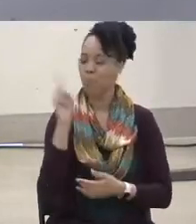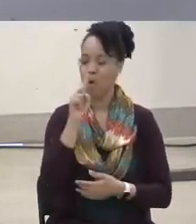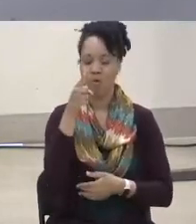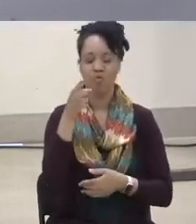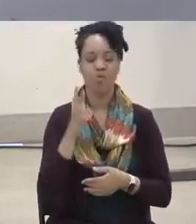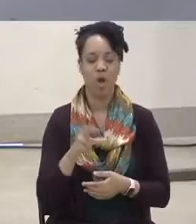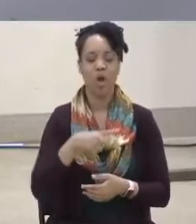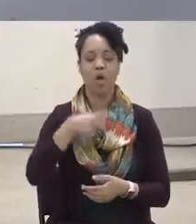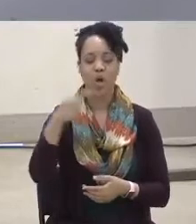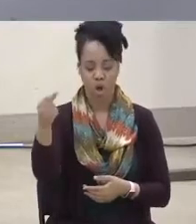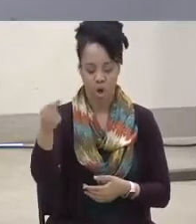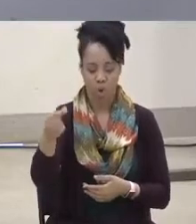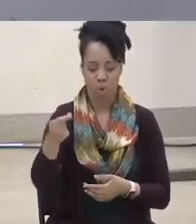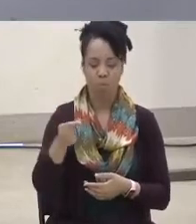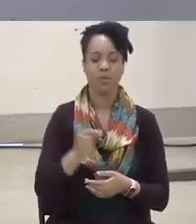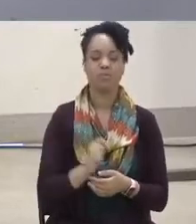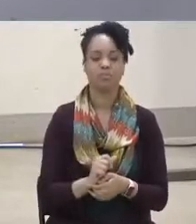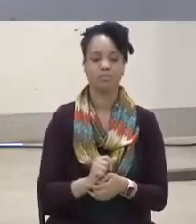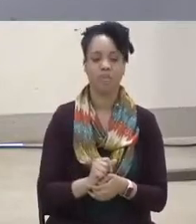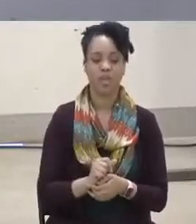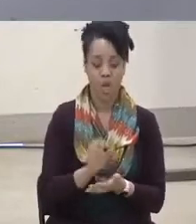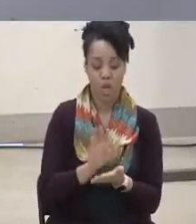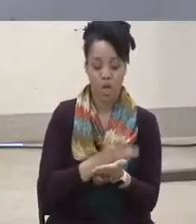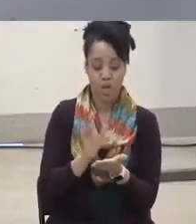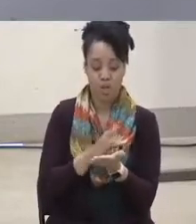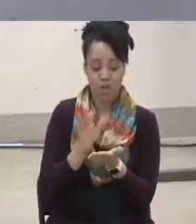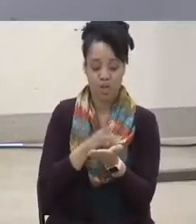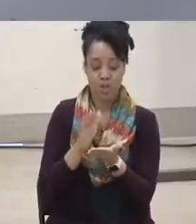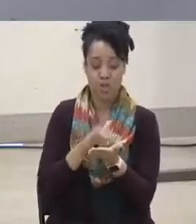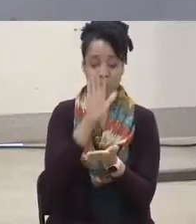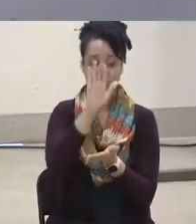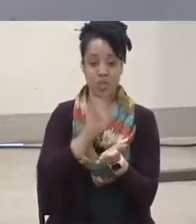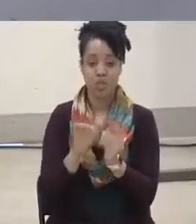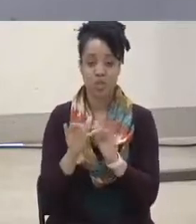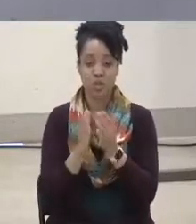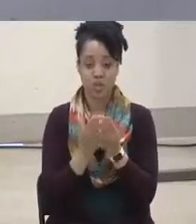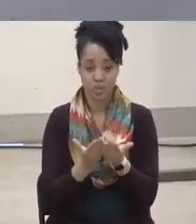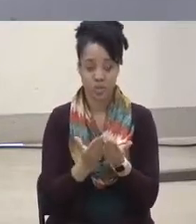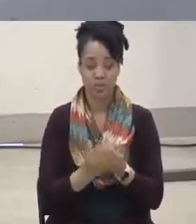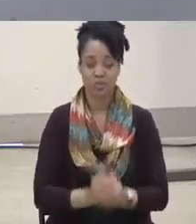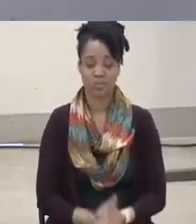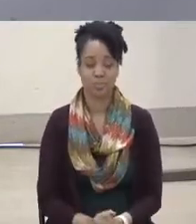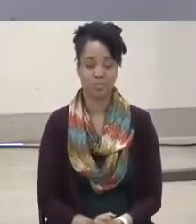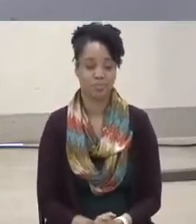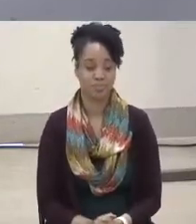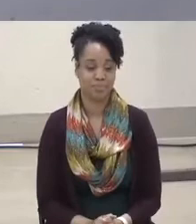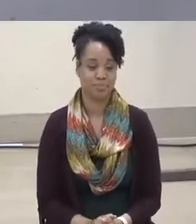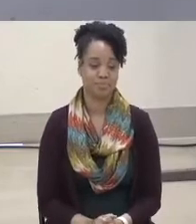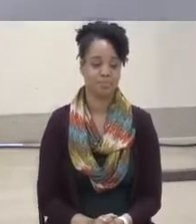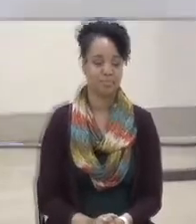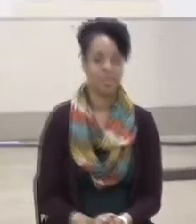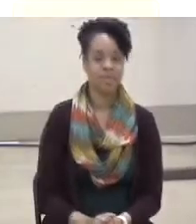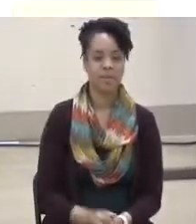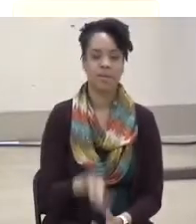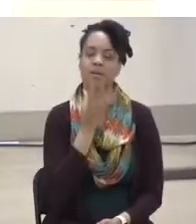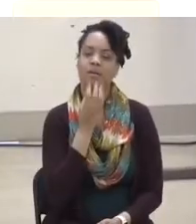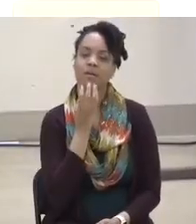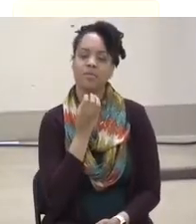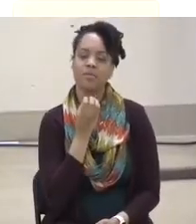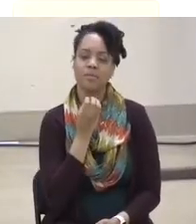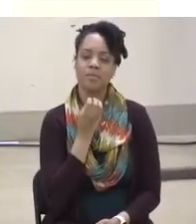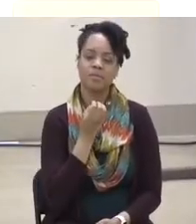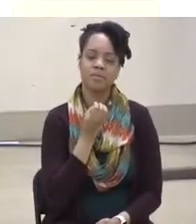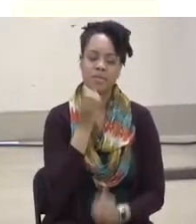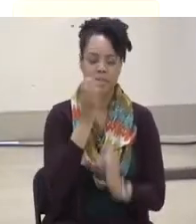you turning in your Bible. Voy a empezar en el versículo 4. Si tiene una Biblia, por favor, vaya conmigo ahí. Hebrews chapter